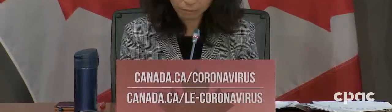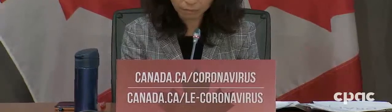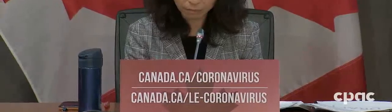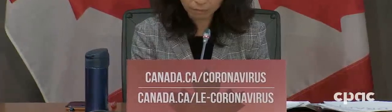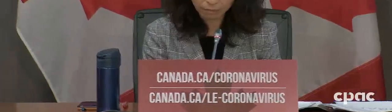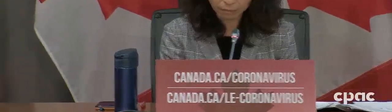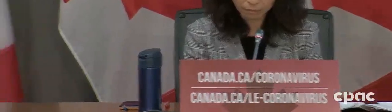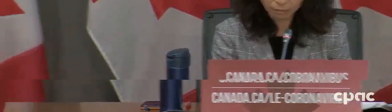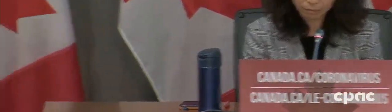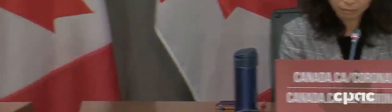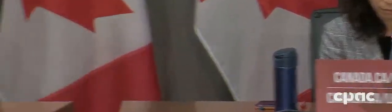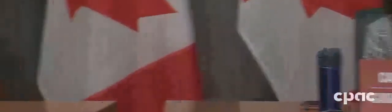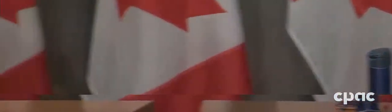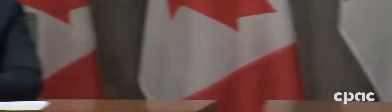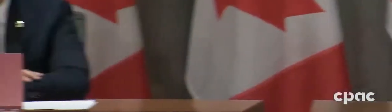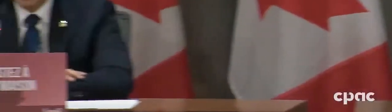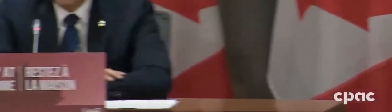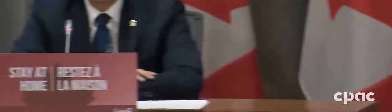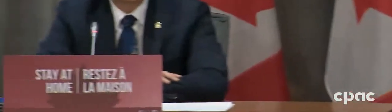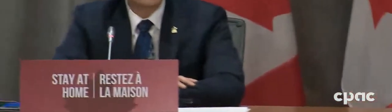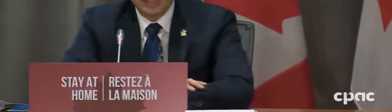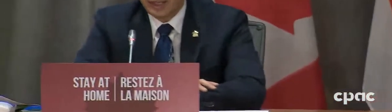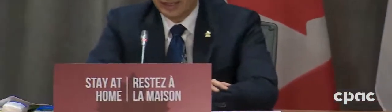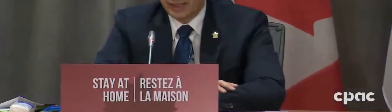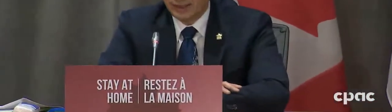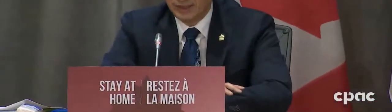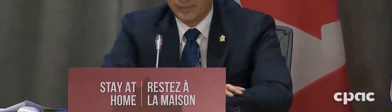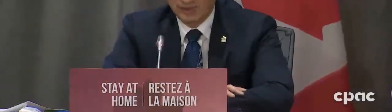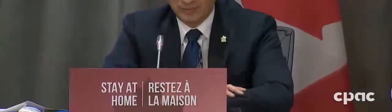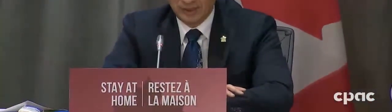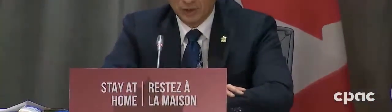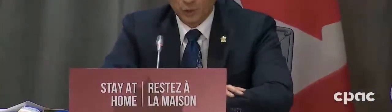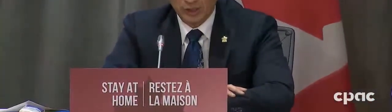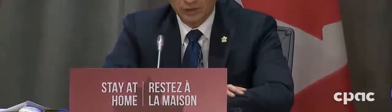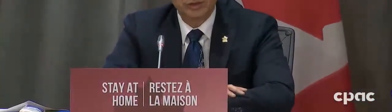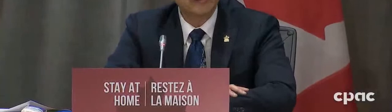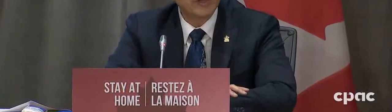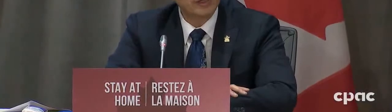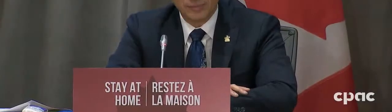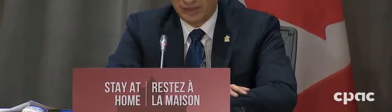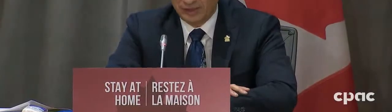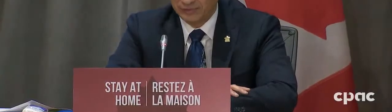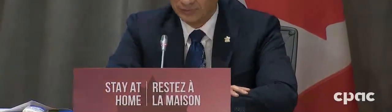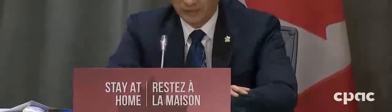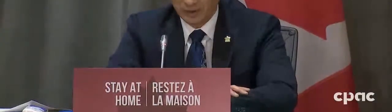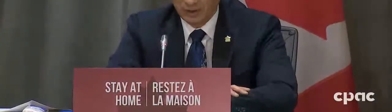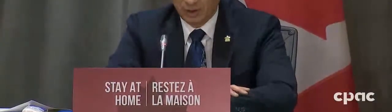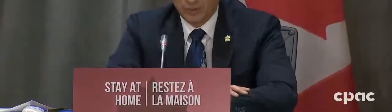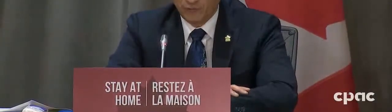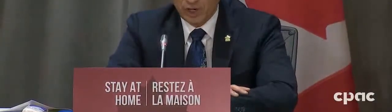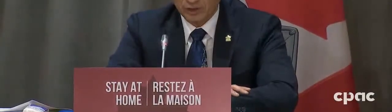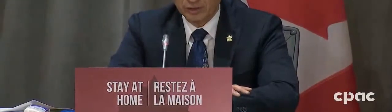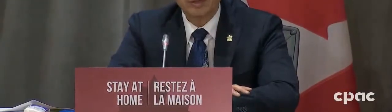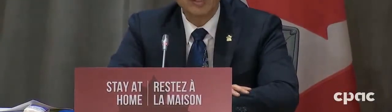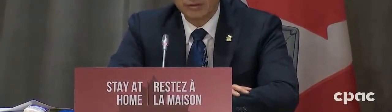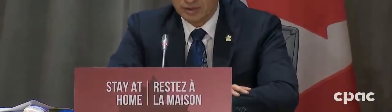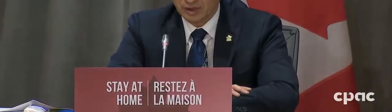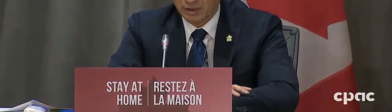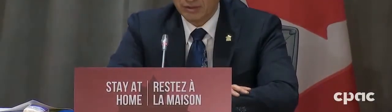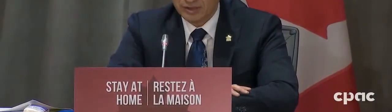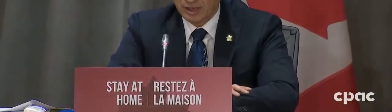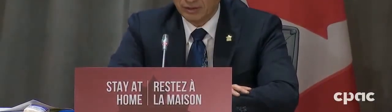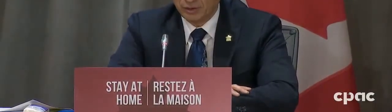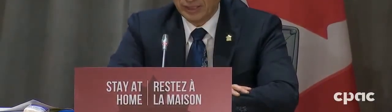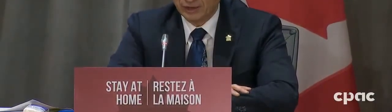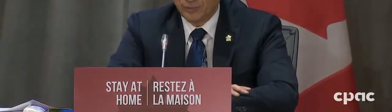Diapositive 8. Cette diapositive compare la vitesse à laquelle l'épidémie croît dans divers pays. On peut voir une